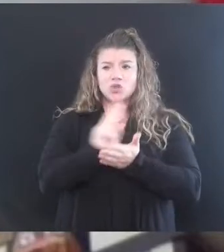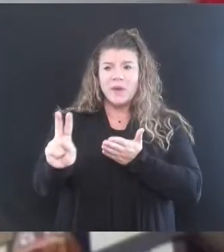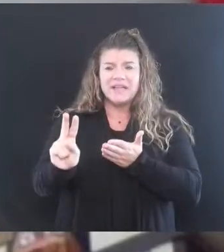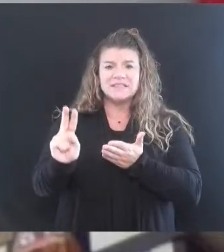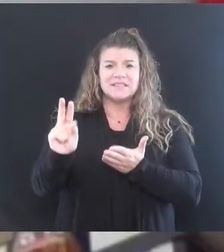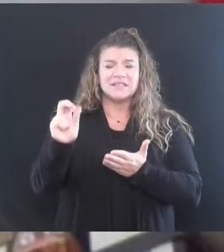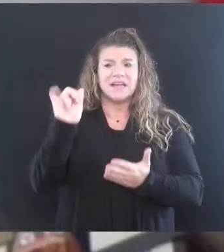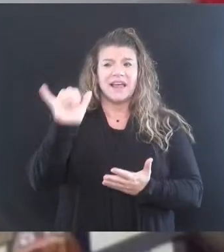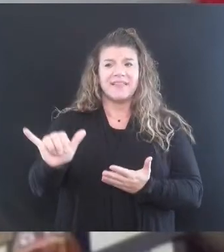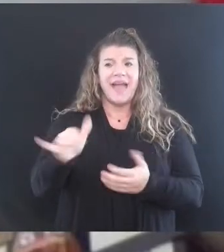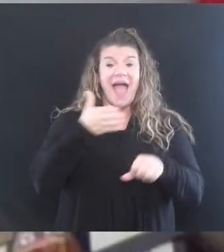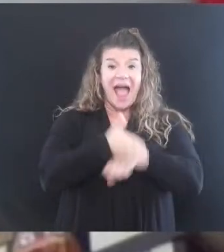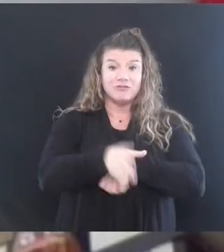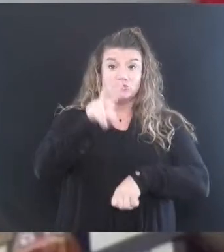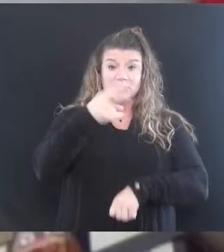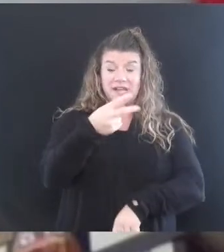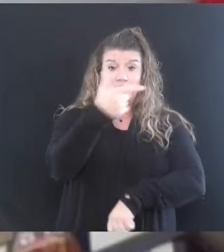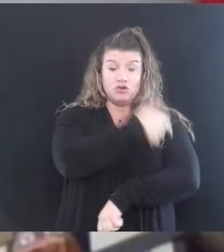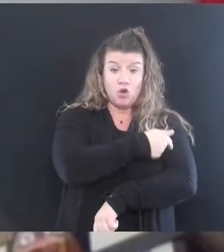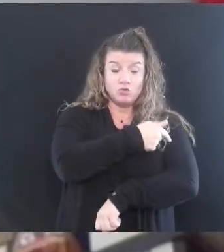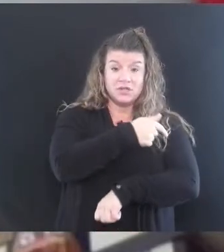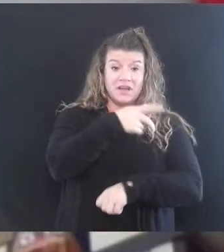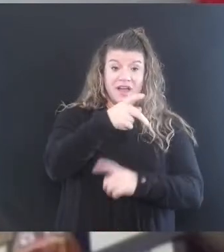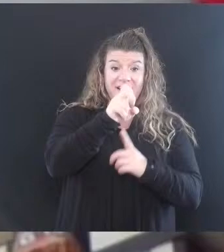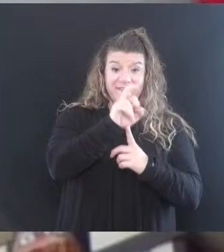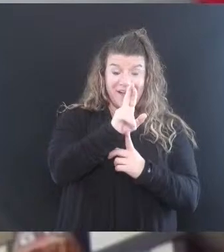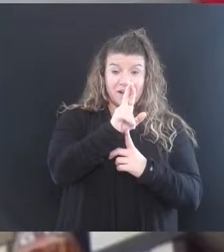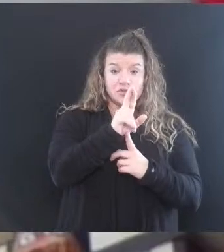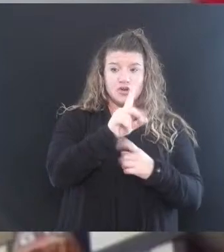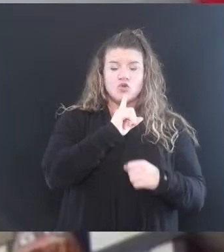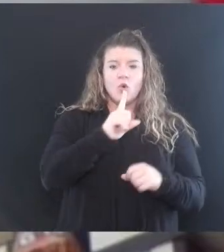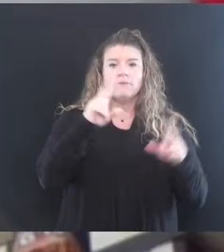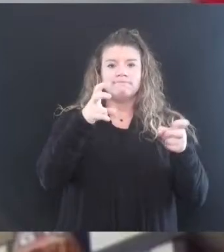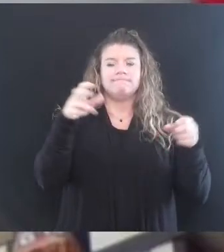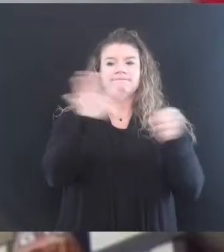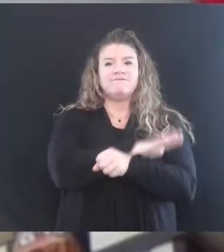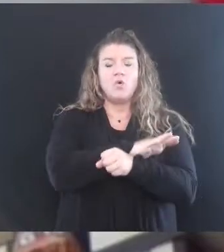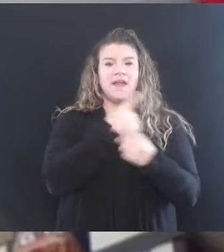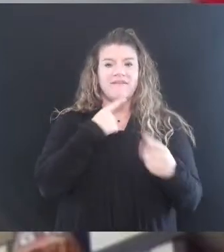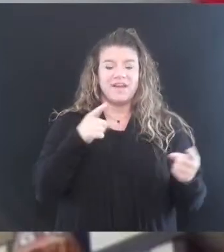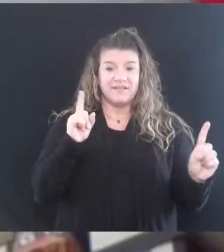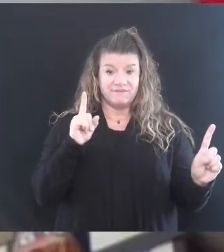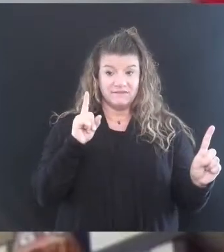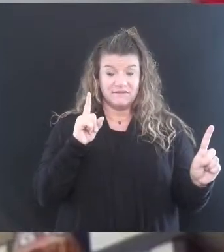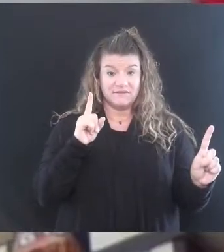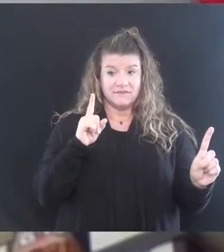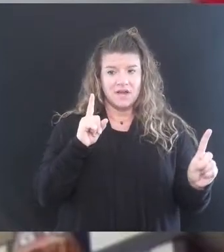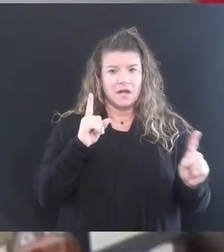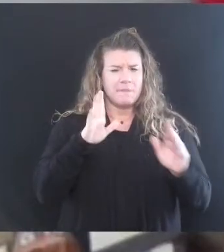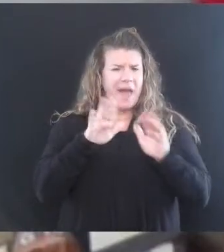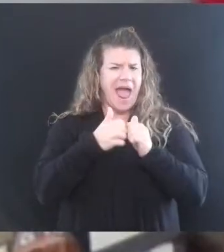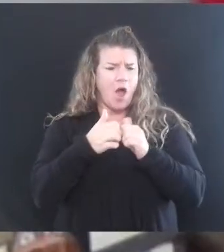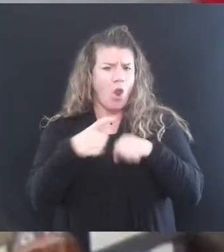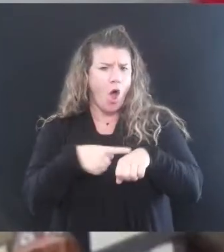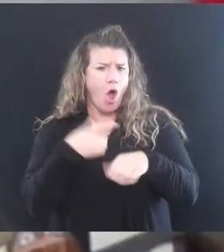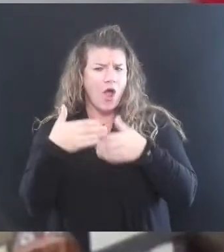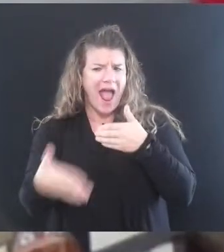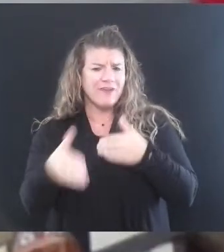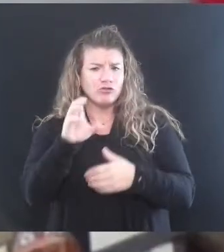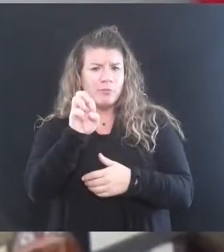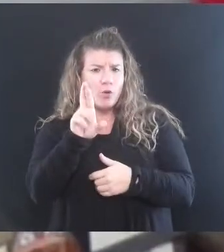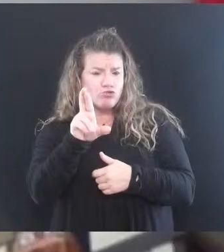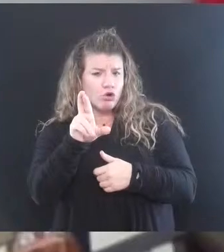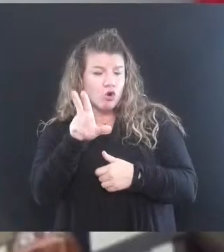you're after your second dose of Pfizer that it was considered fully effective. About how long after your